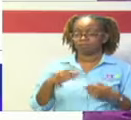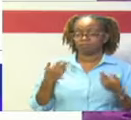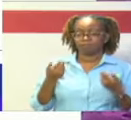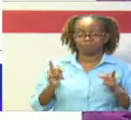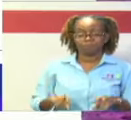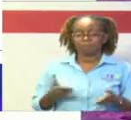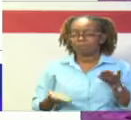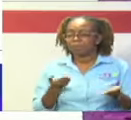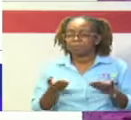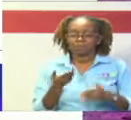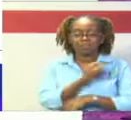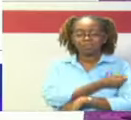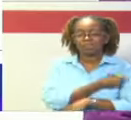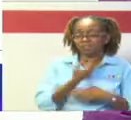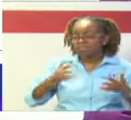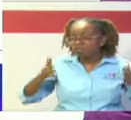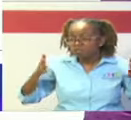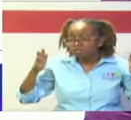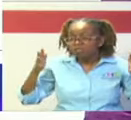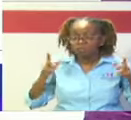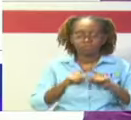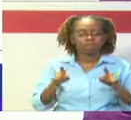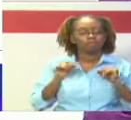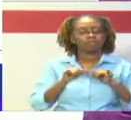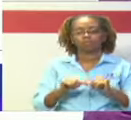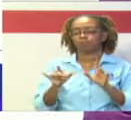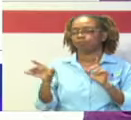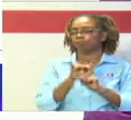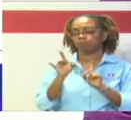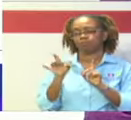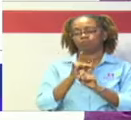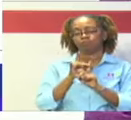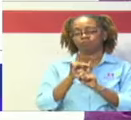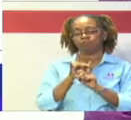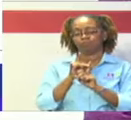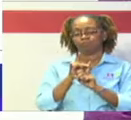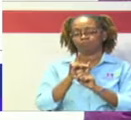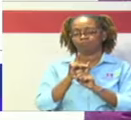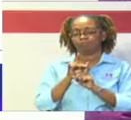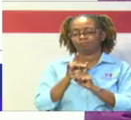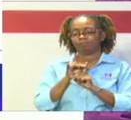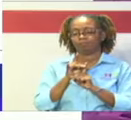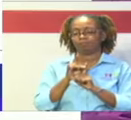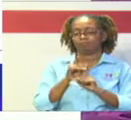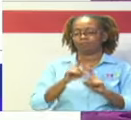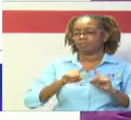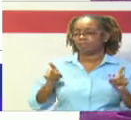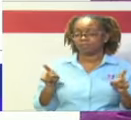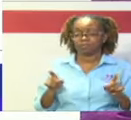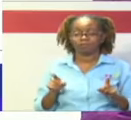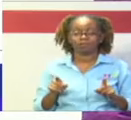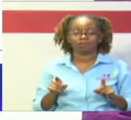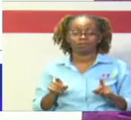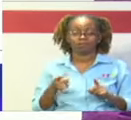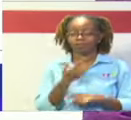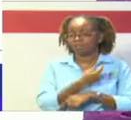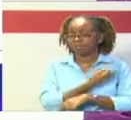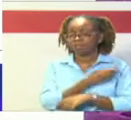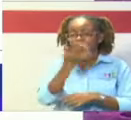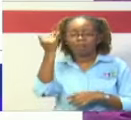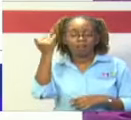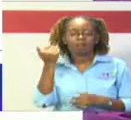you know, spread it to someone else. But the aim is, as Dr. Hines said, is to reduce the chance. So we're doing everything